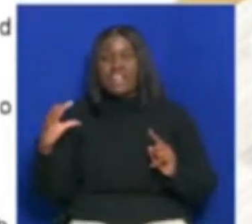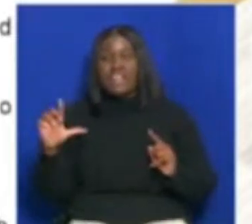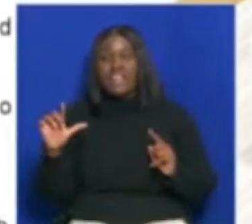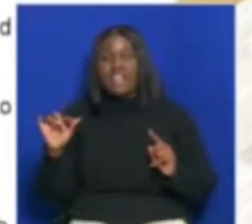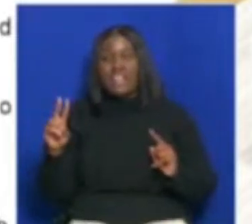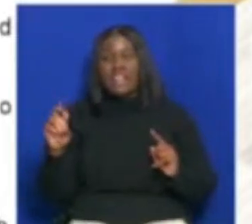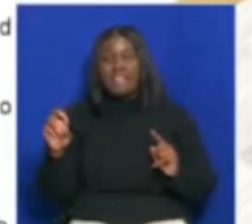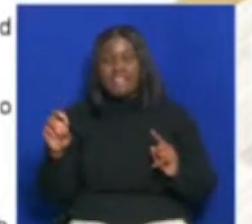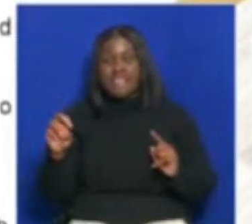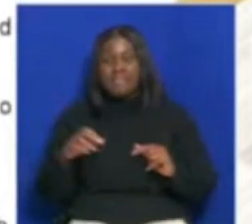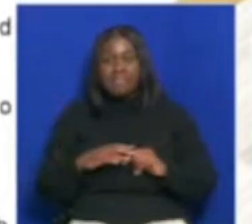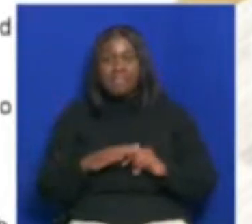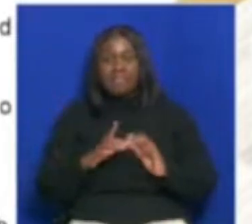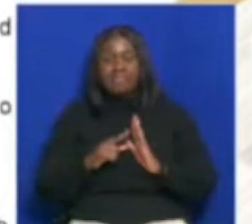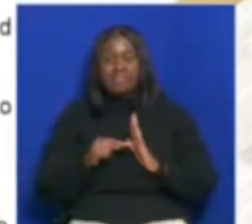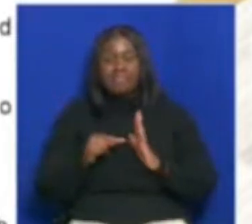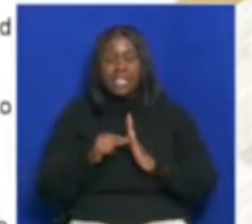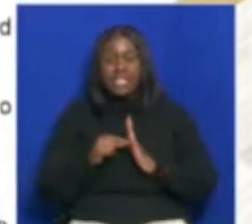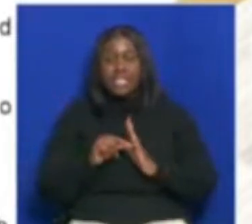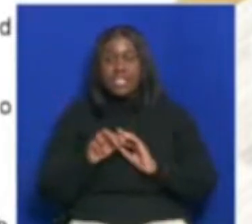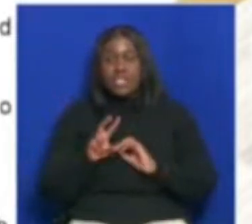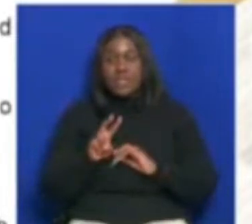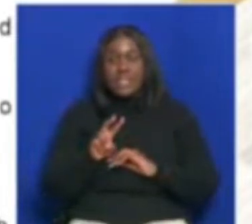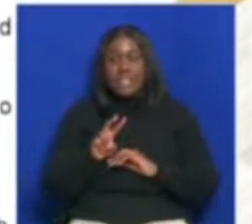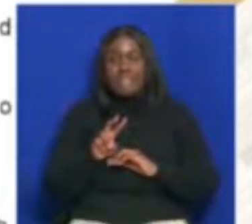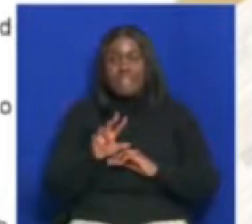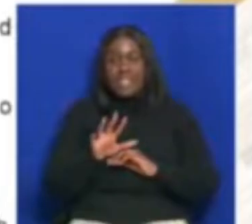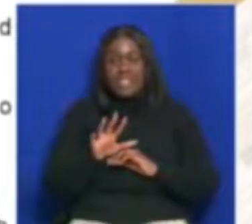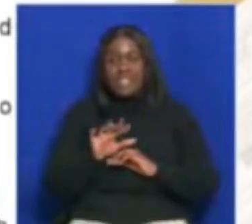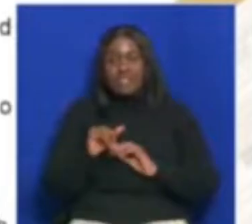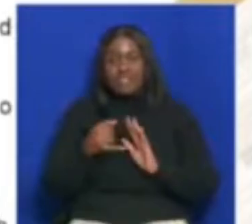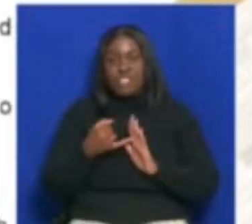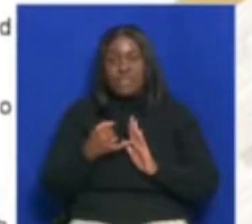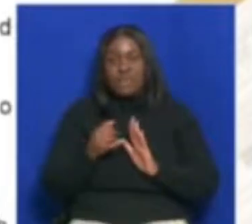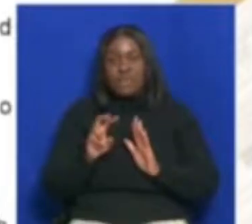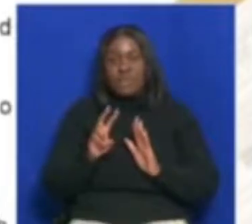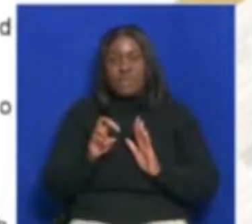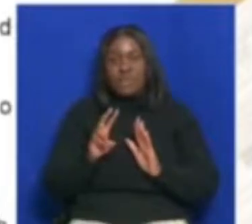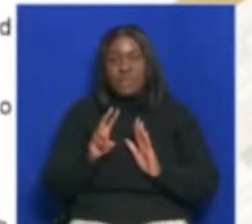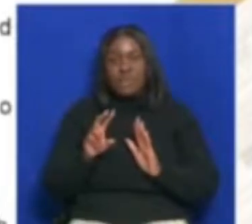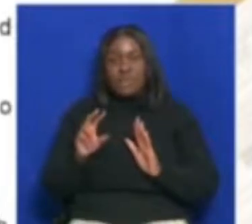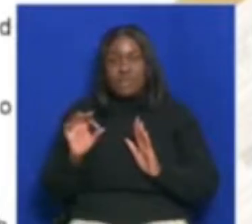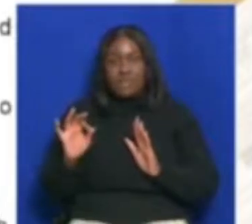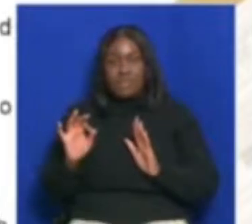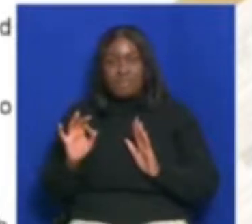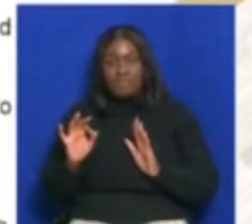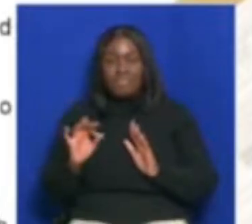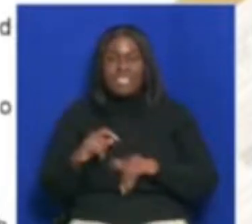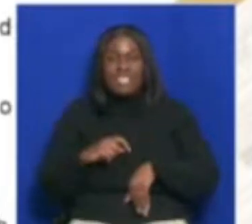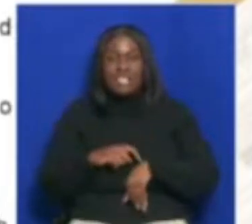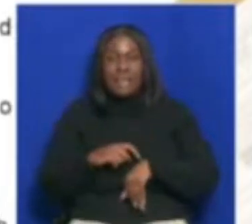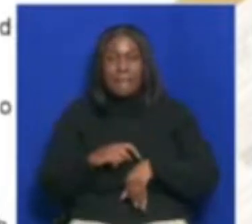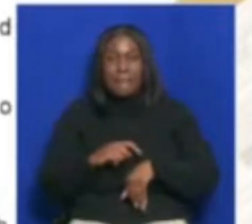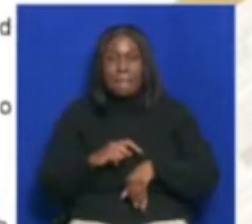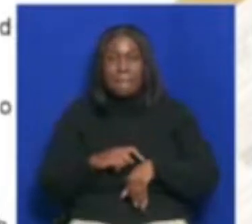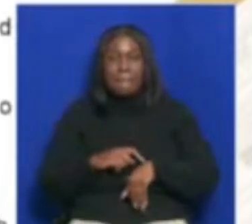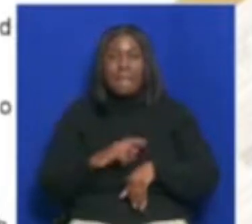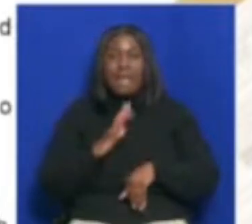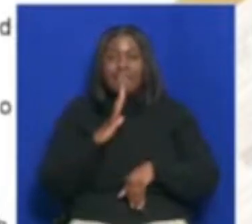Date 25th of January 2023 between 5:30 and 6:30.